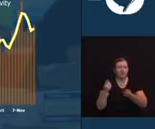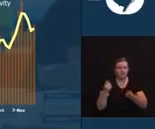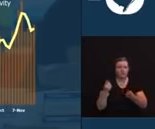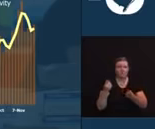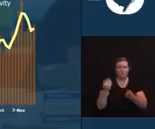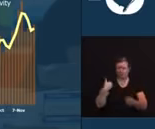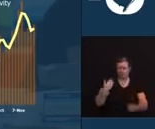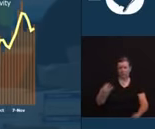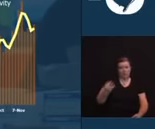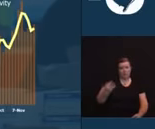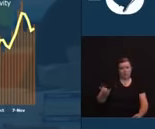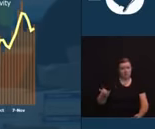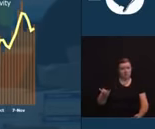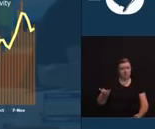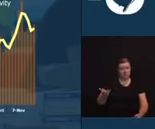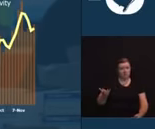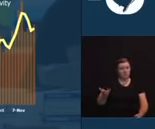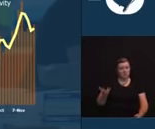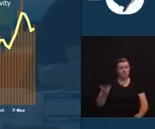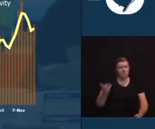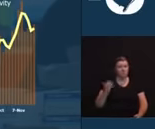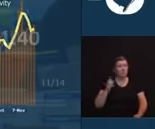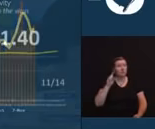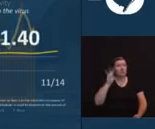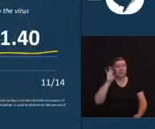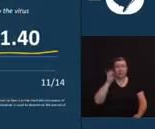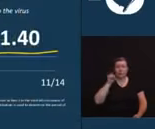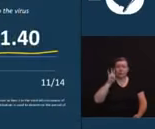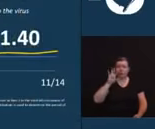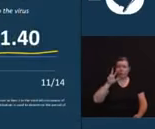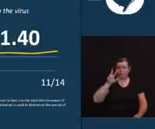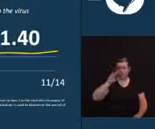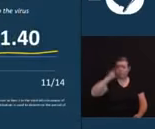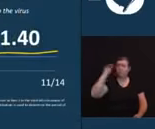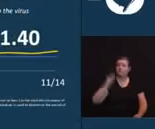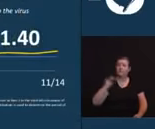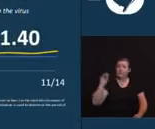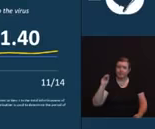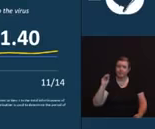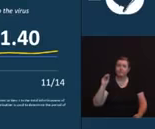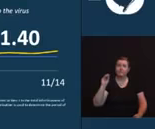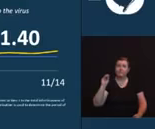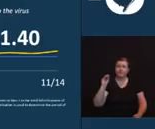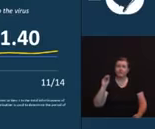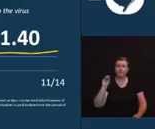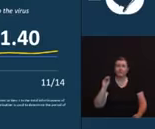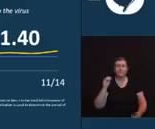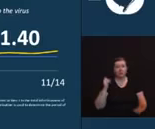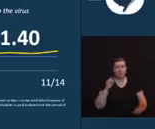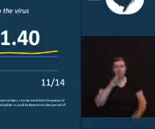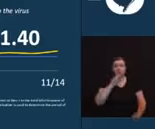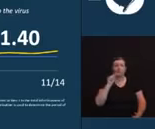was 9.43%, and the statewide rate of transmission is now 1.40.